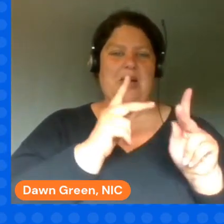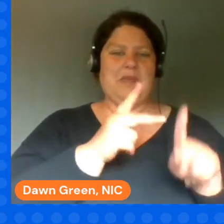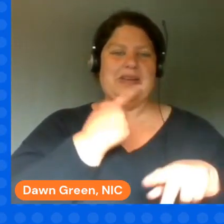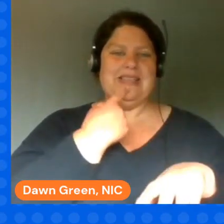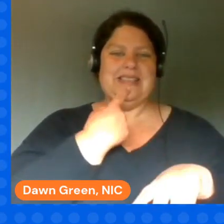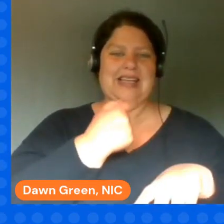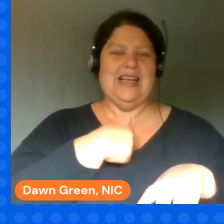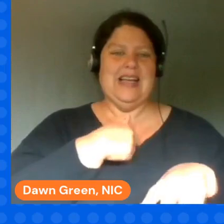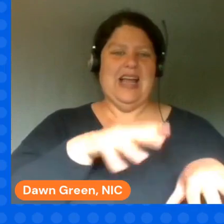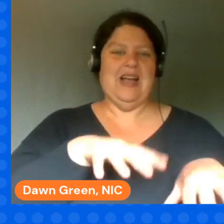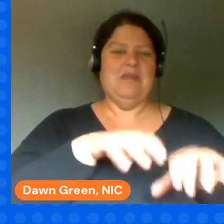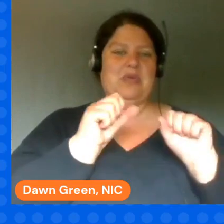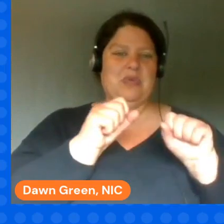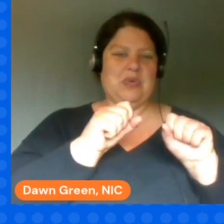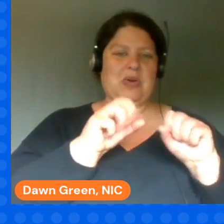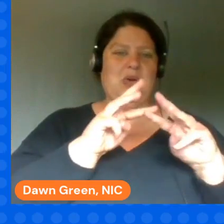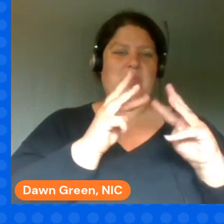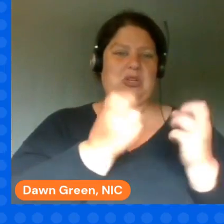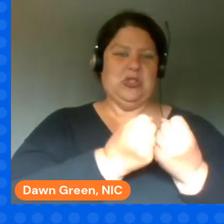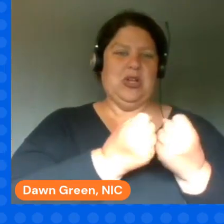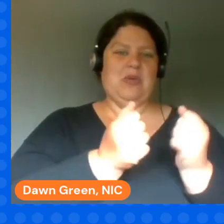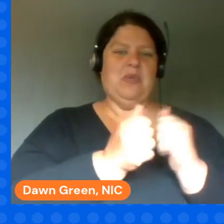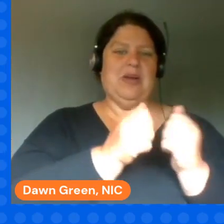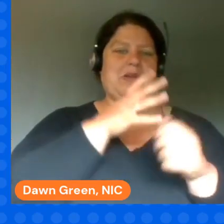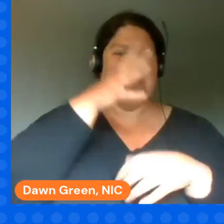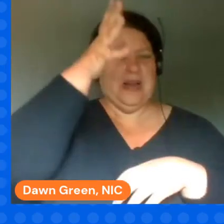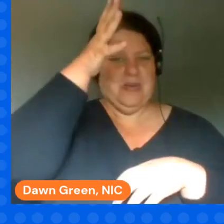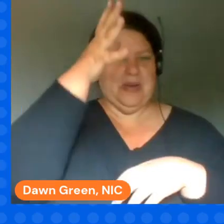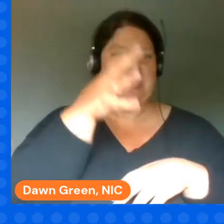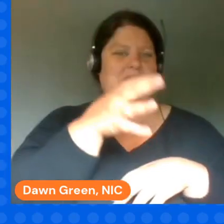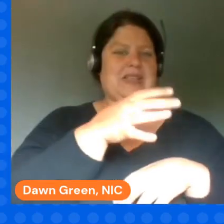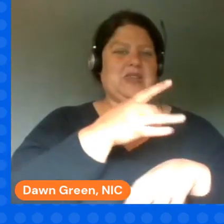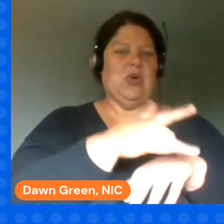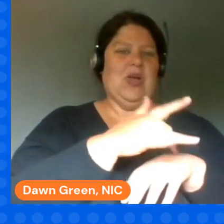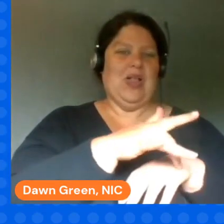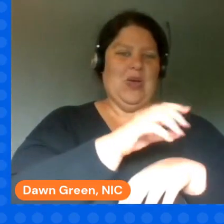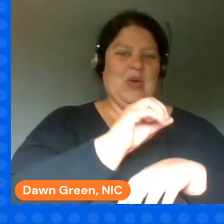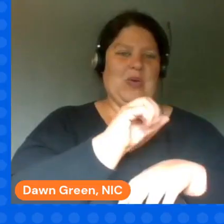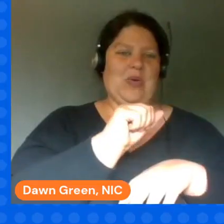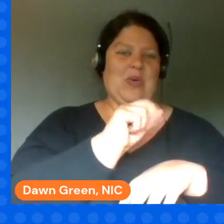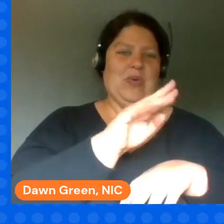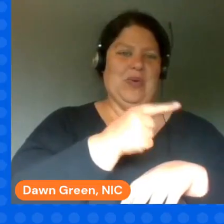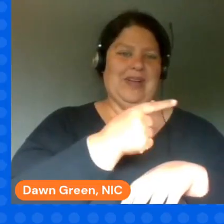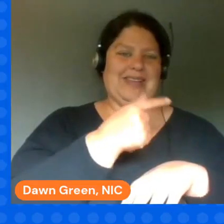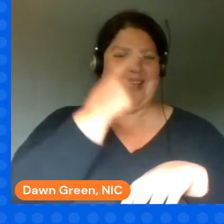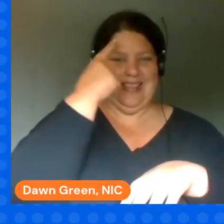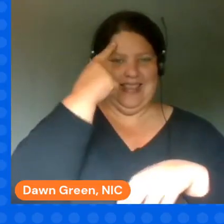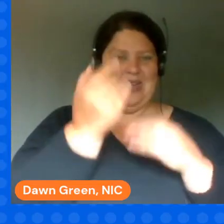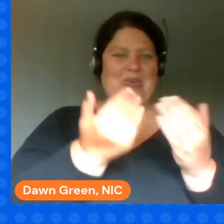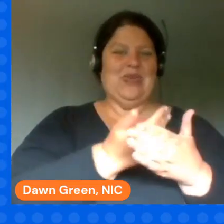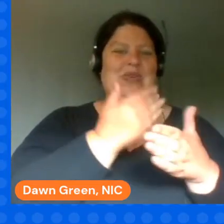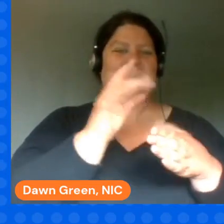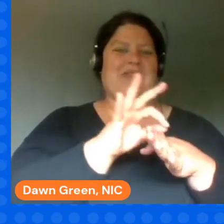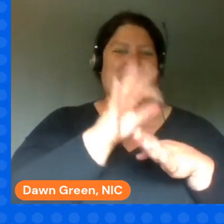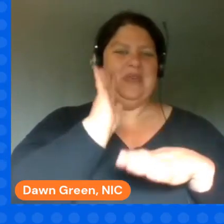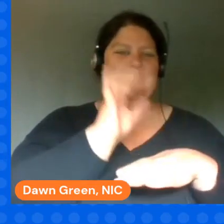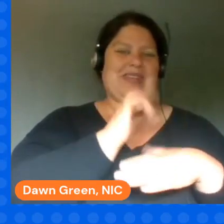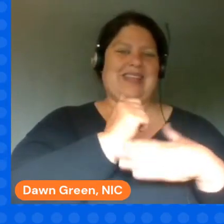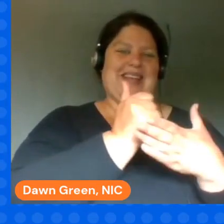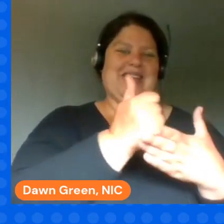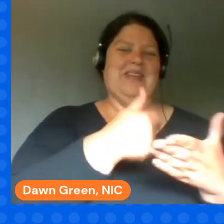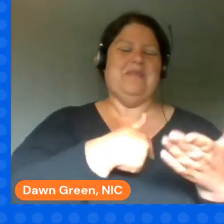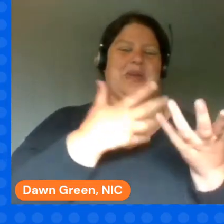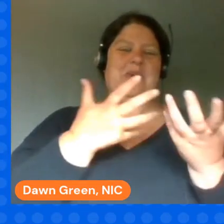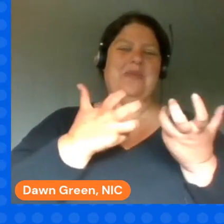OctoStudio workshop with parents in early August, and I think the new features will be really helpful. And I want to just